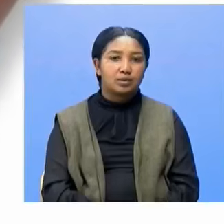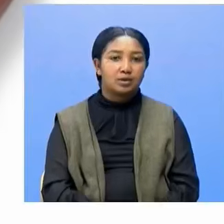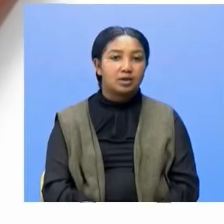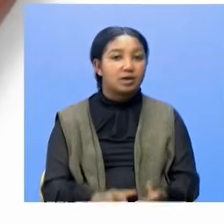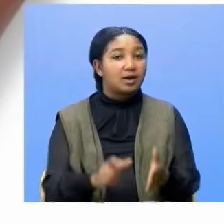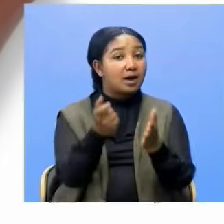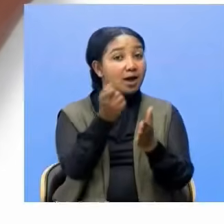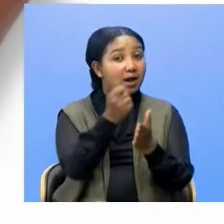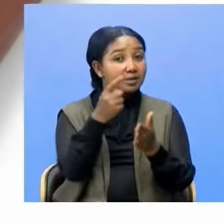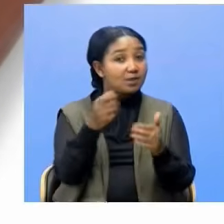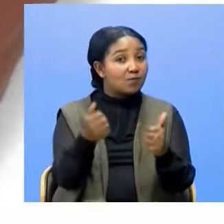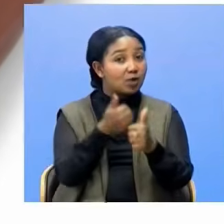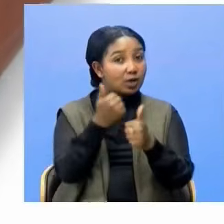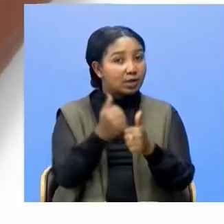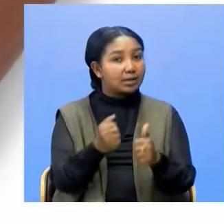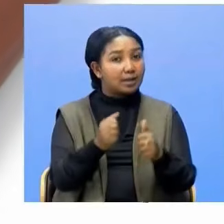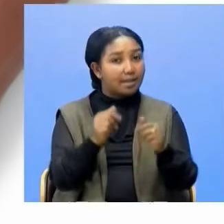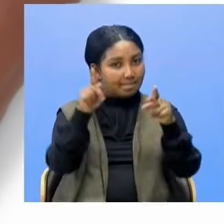perfect